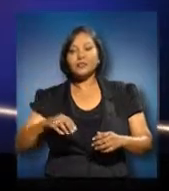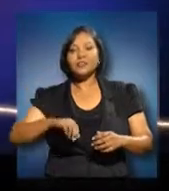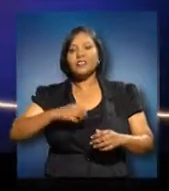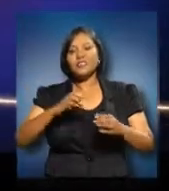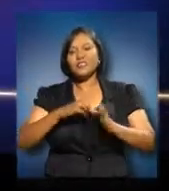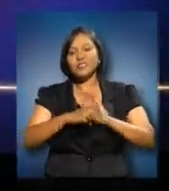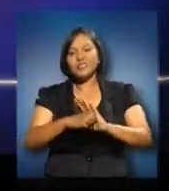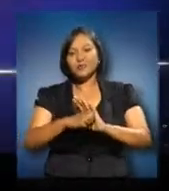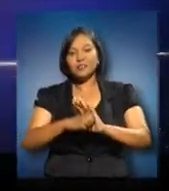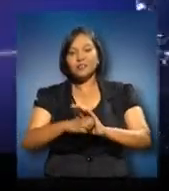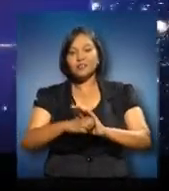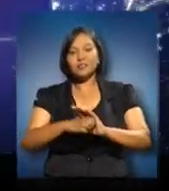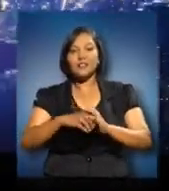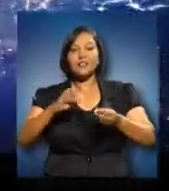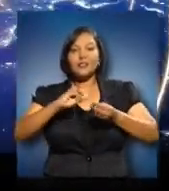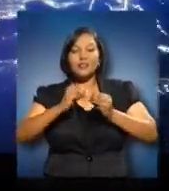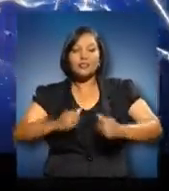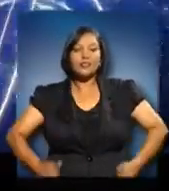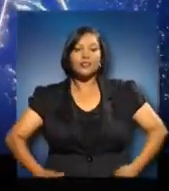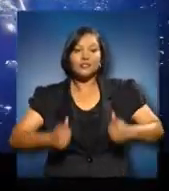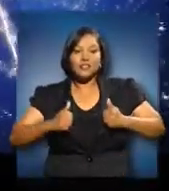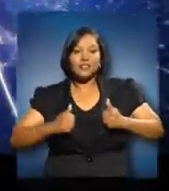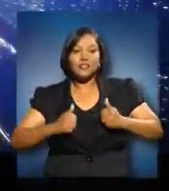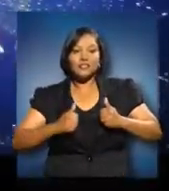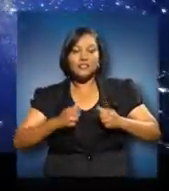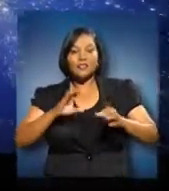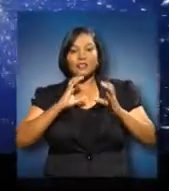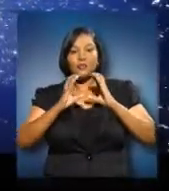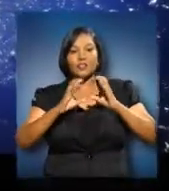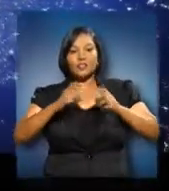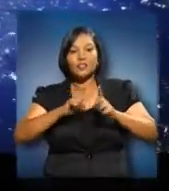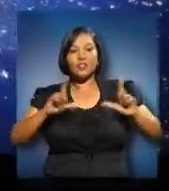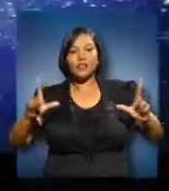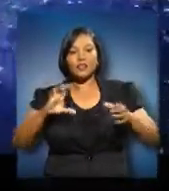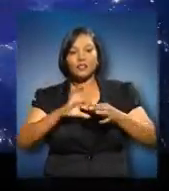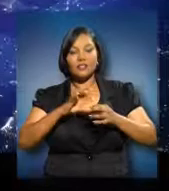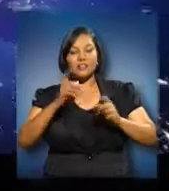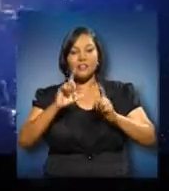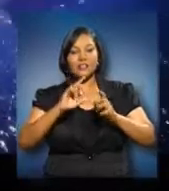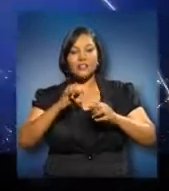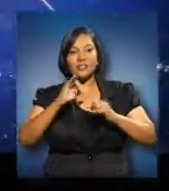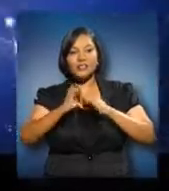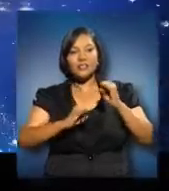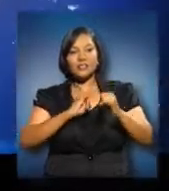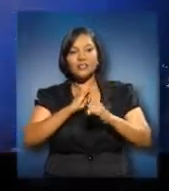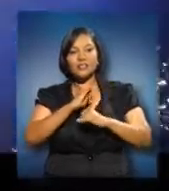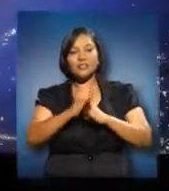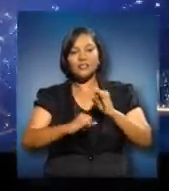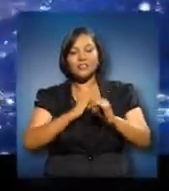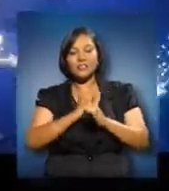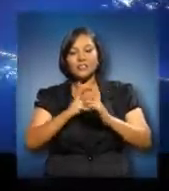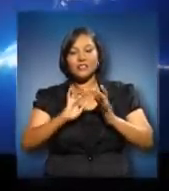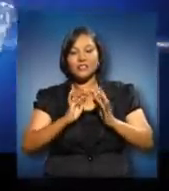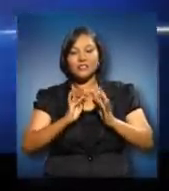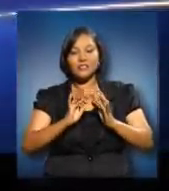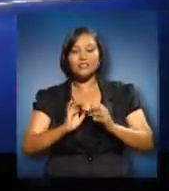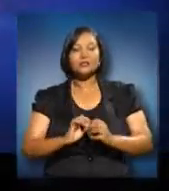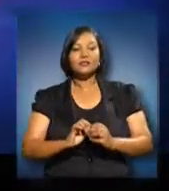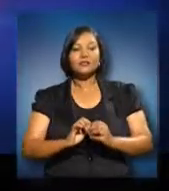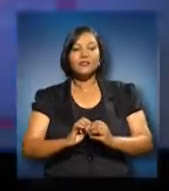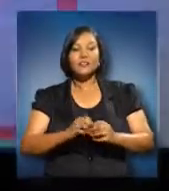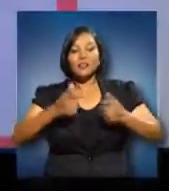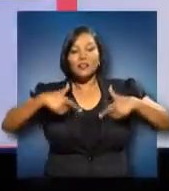system. It forms the basic communication language of the Internet by allowing packets of data to reach an